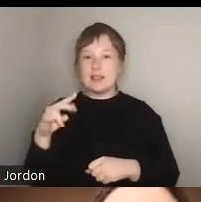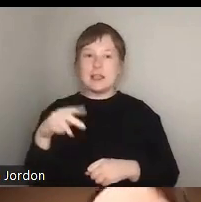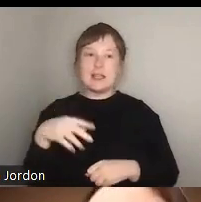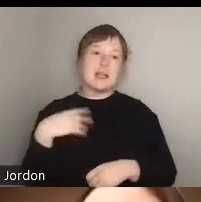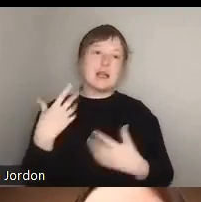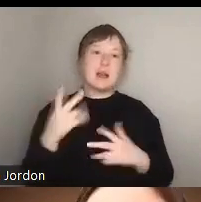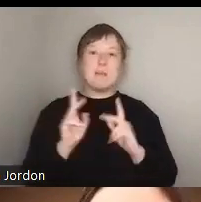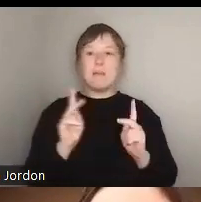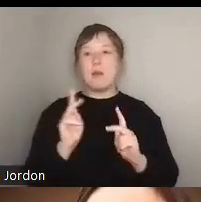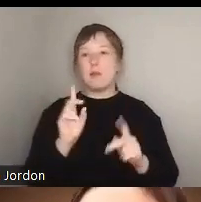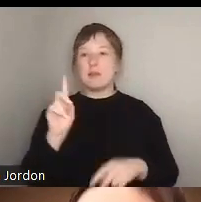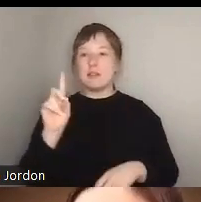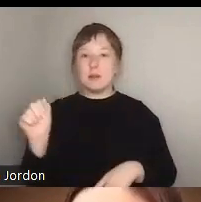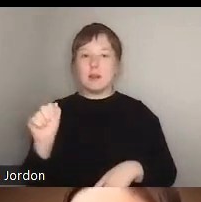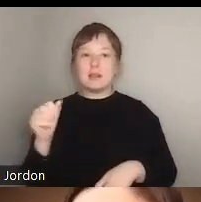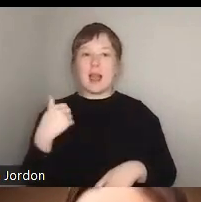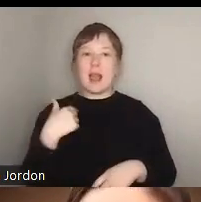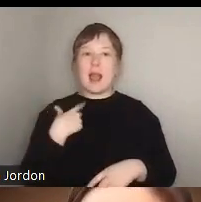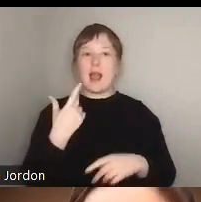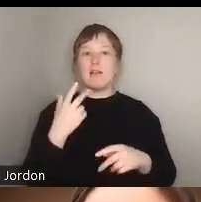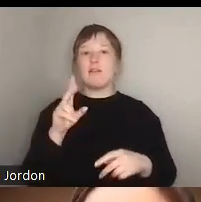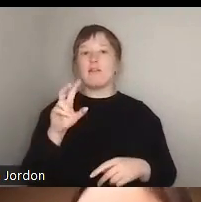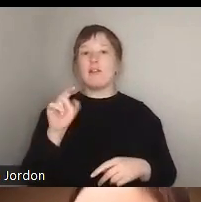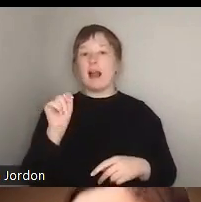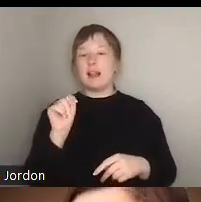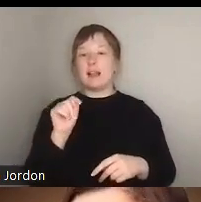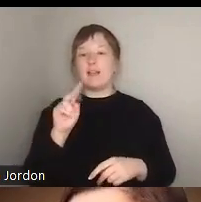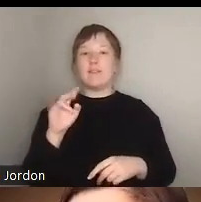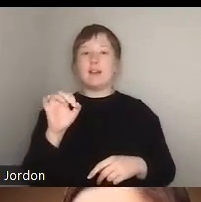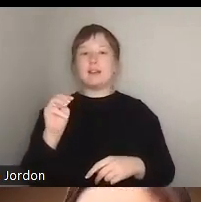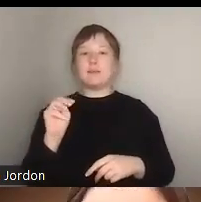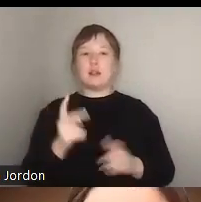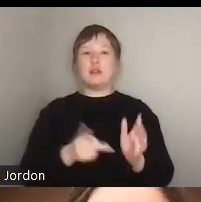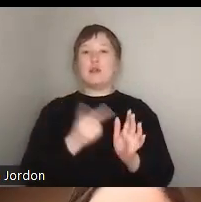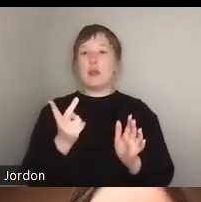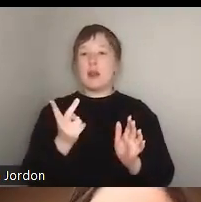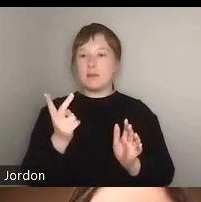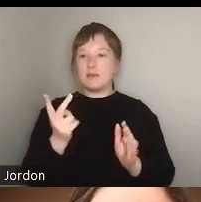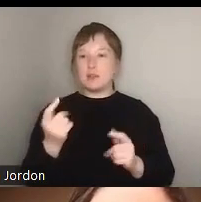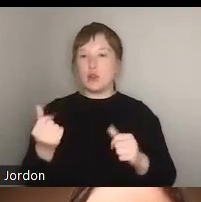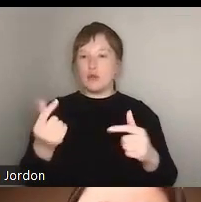that people with disabilities experience violent victimization at 2 times the rate.